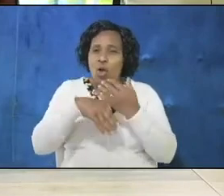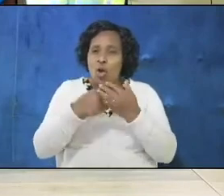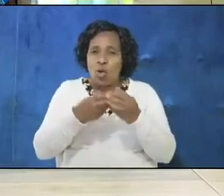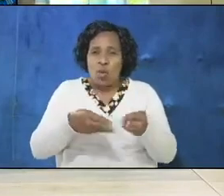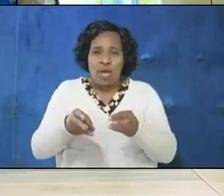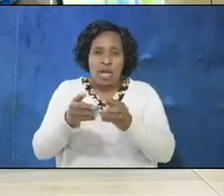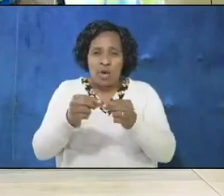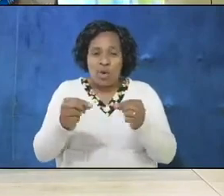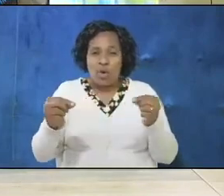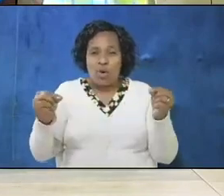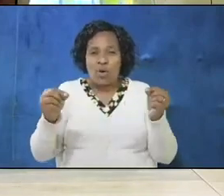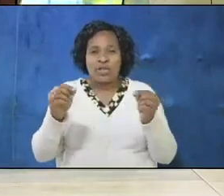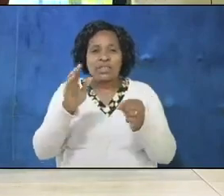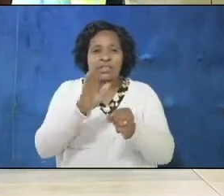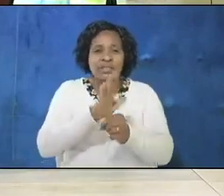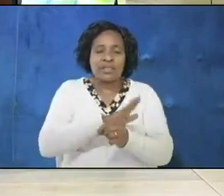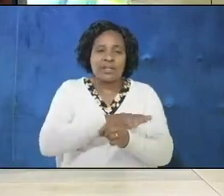way.